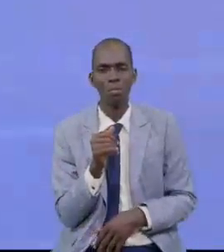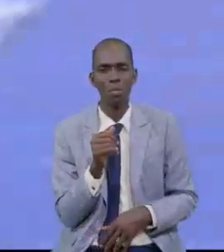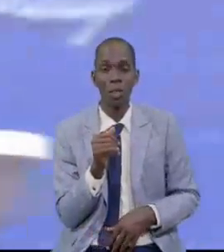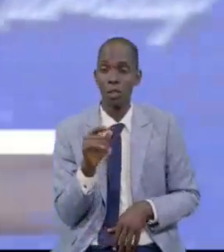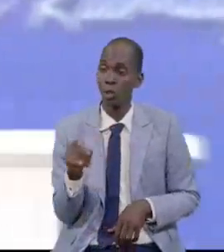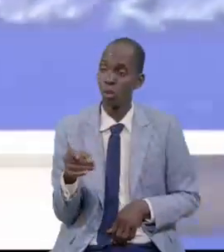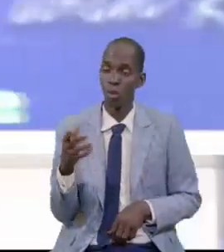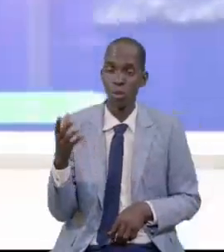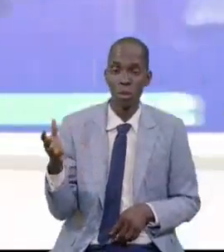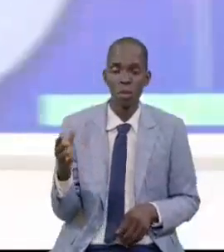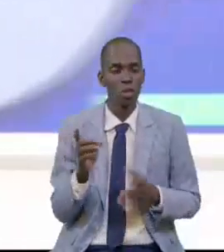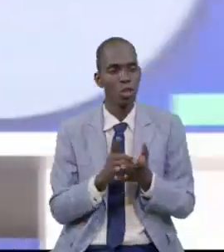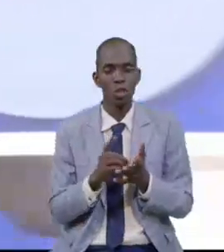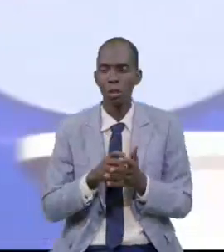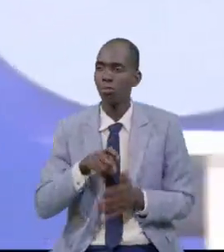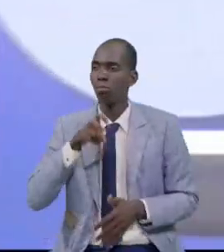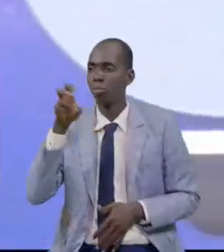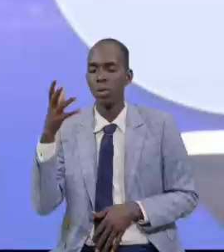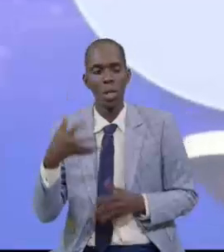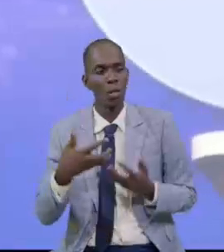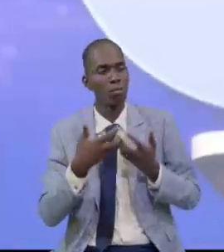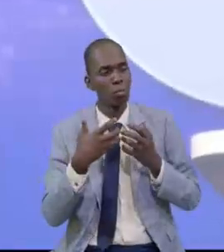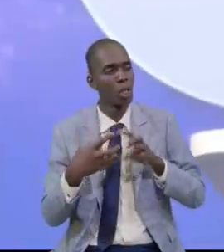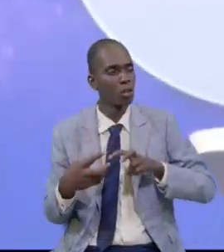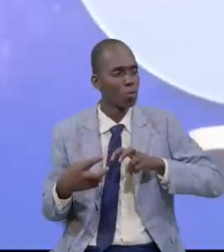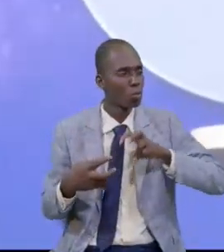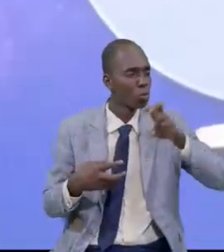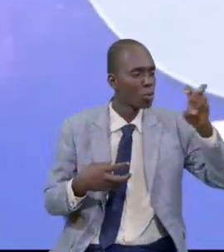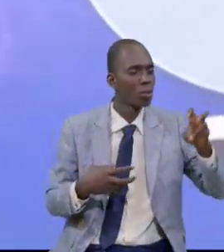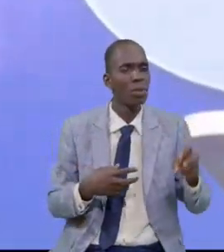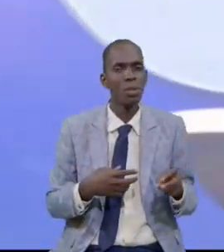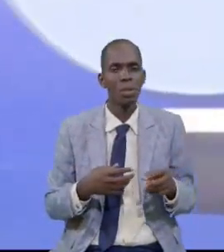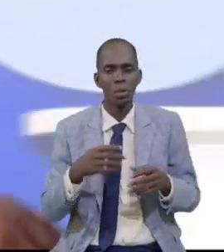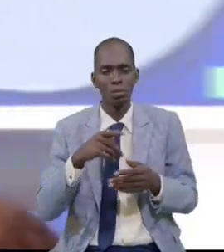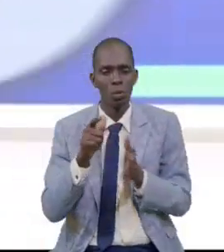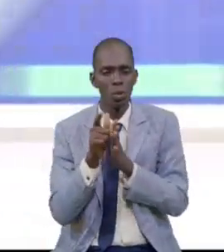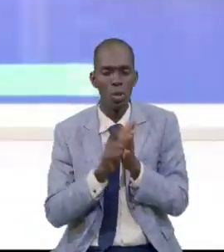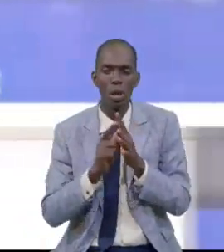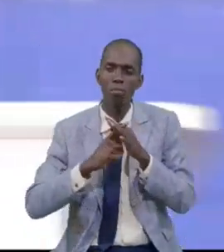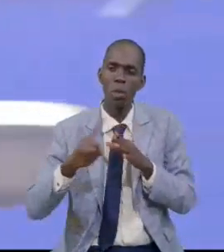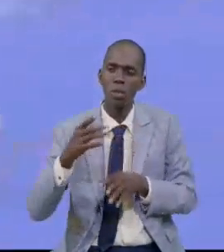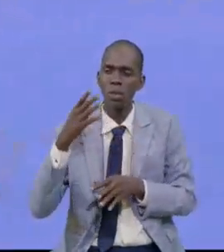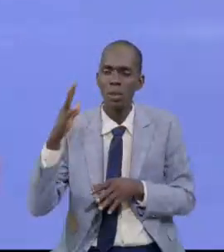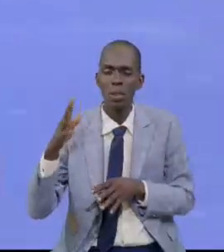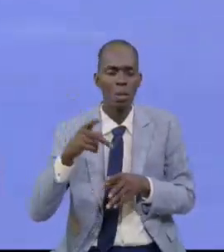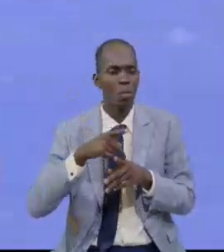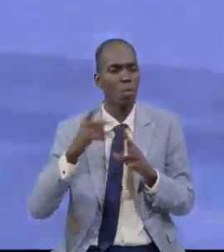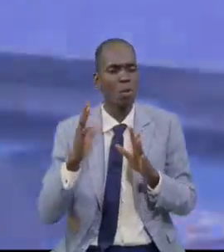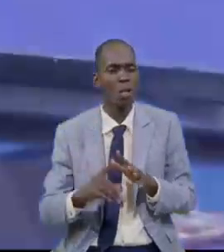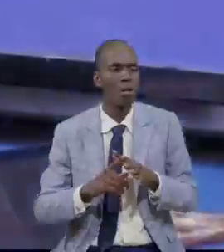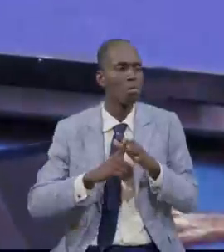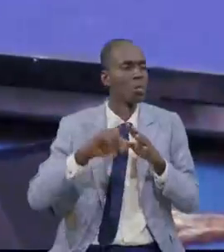there. Engineers go there. Lawyers go there. Professionals go there. They think they're